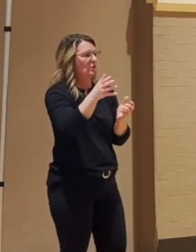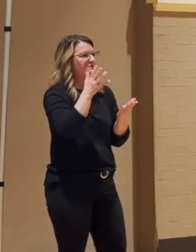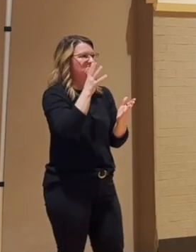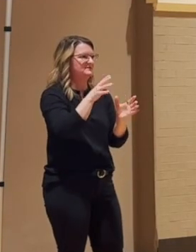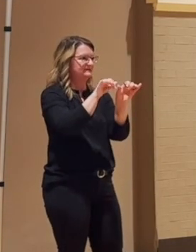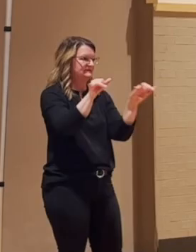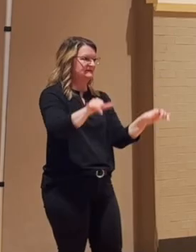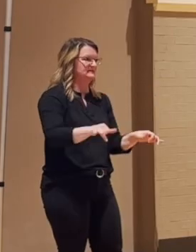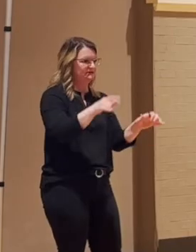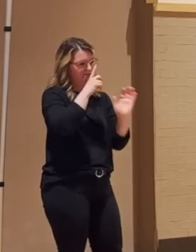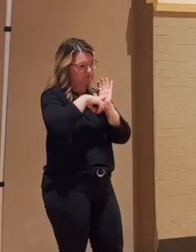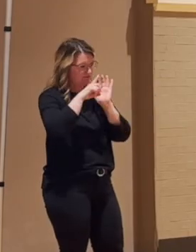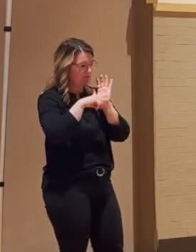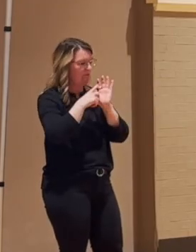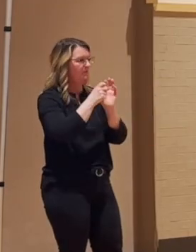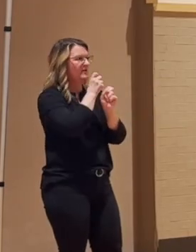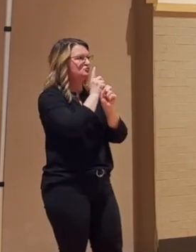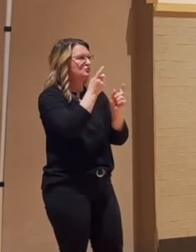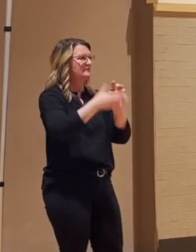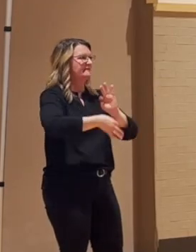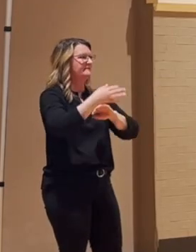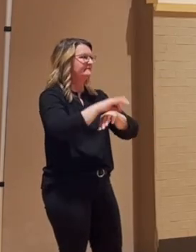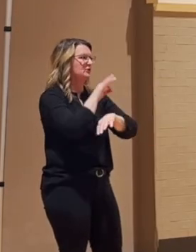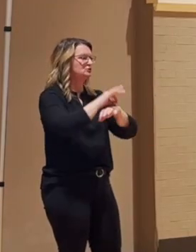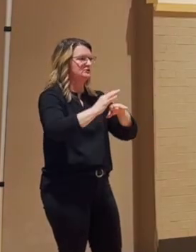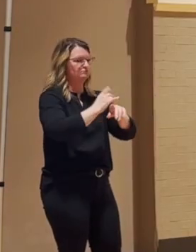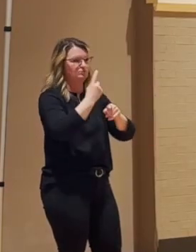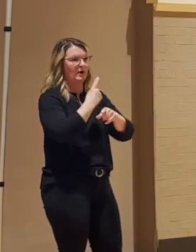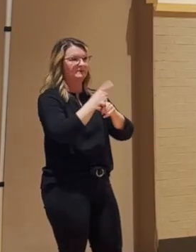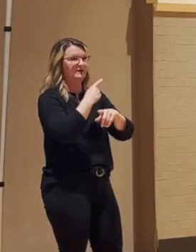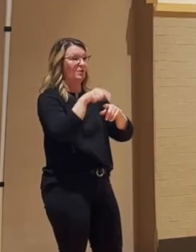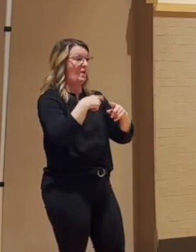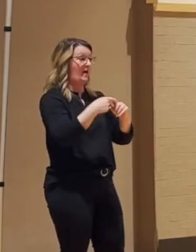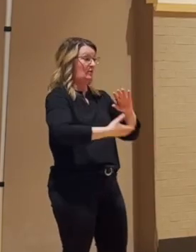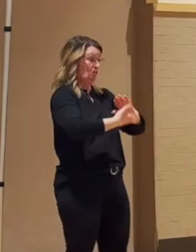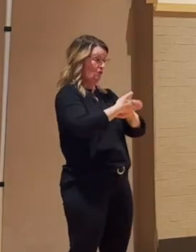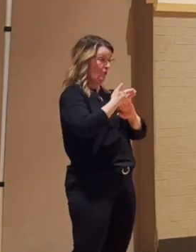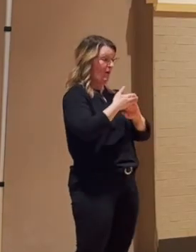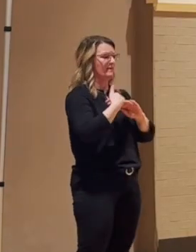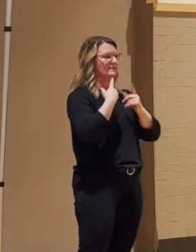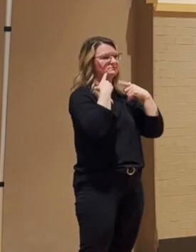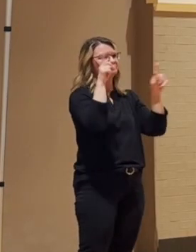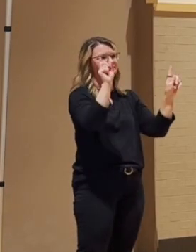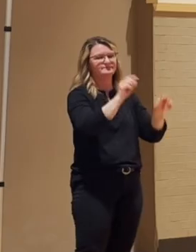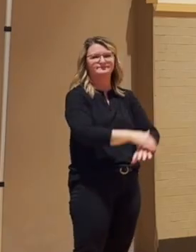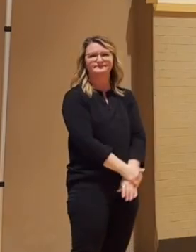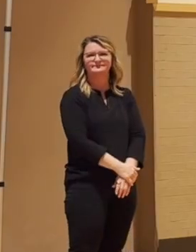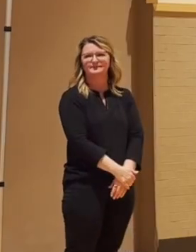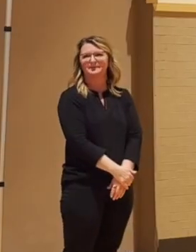system commissioning to make sure that it works properly, and when you turn it on, it can do what it was supposed to do.